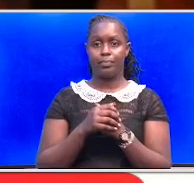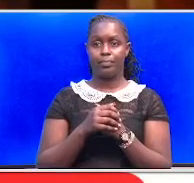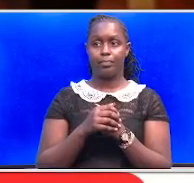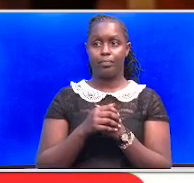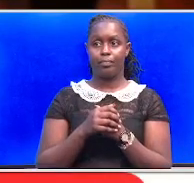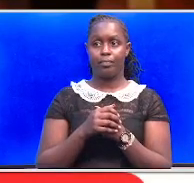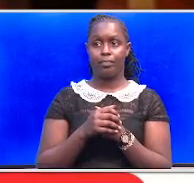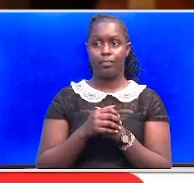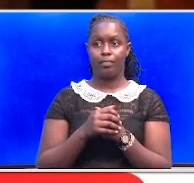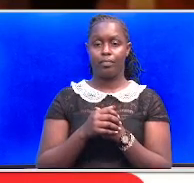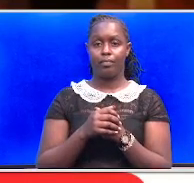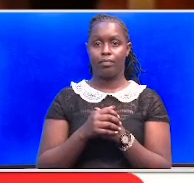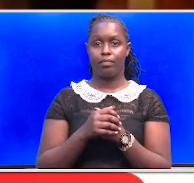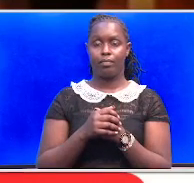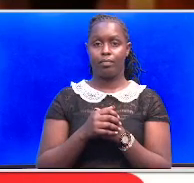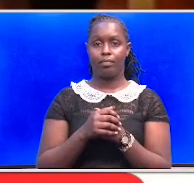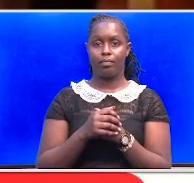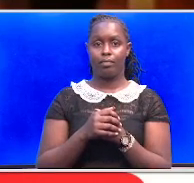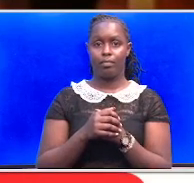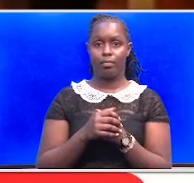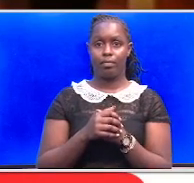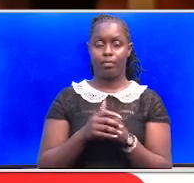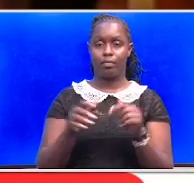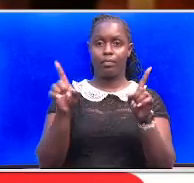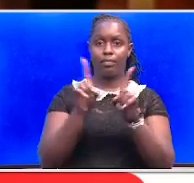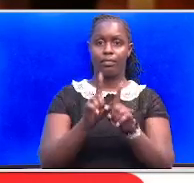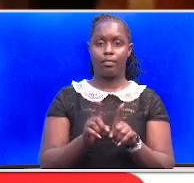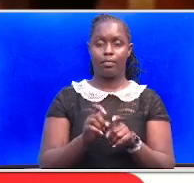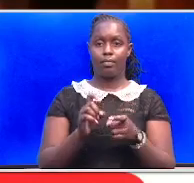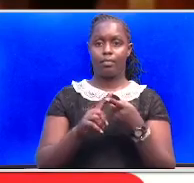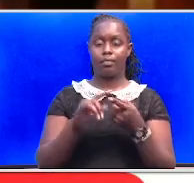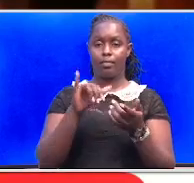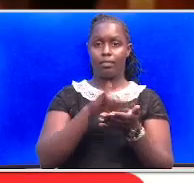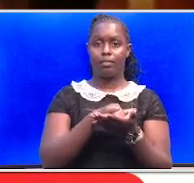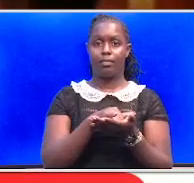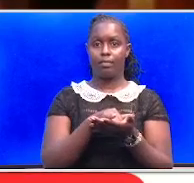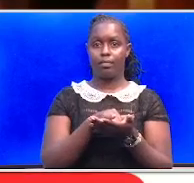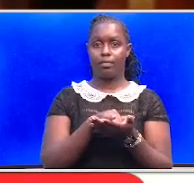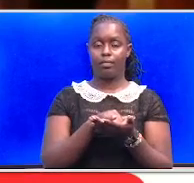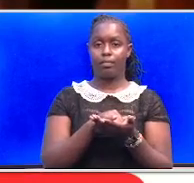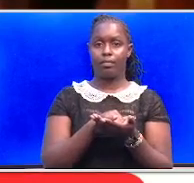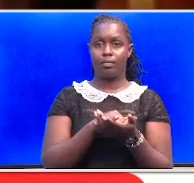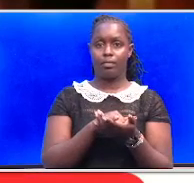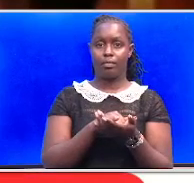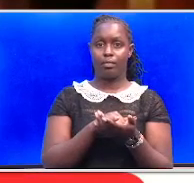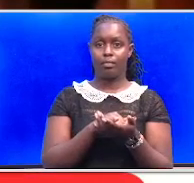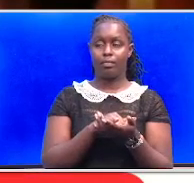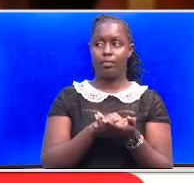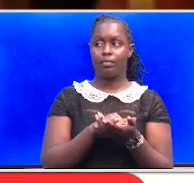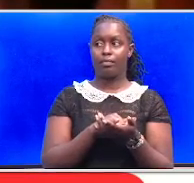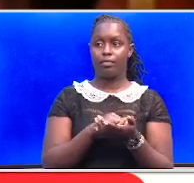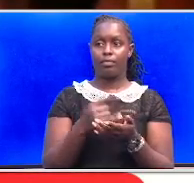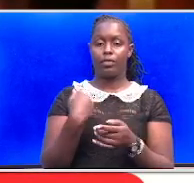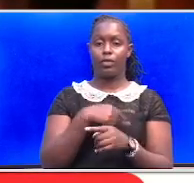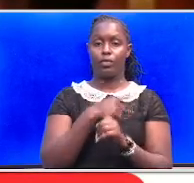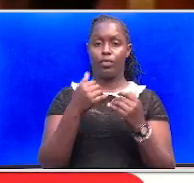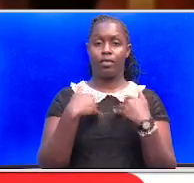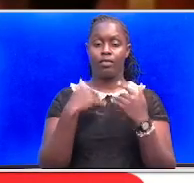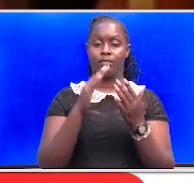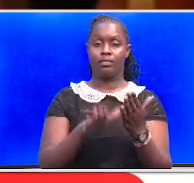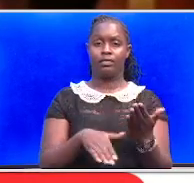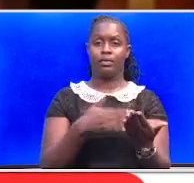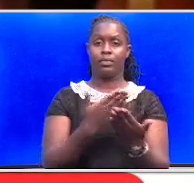And while I appreciate that the Minister has opted to come to the House, he has appeared to the House